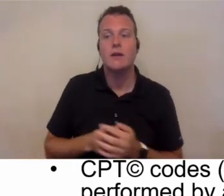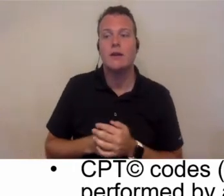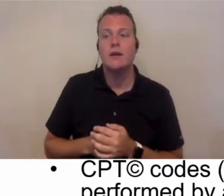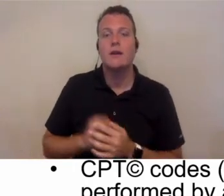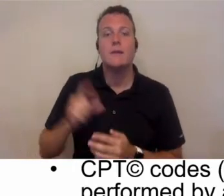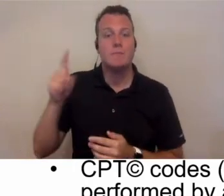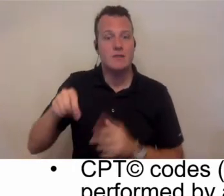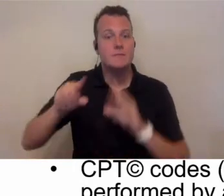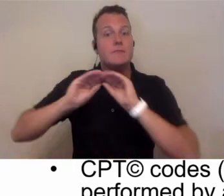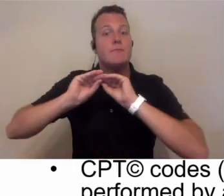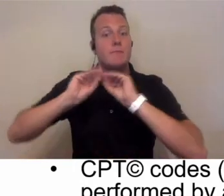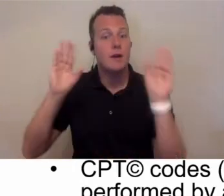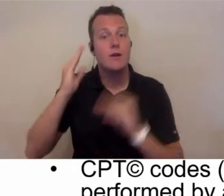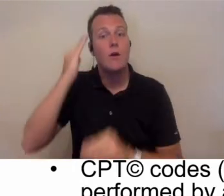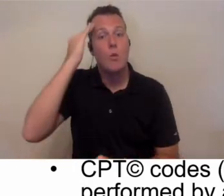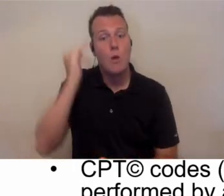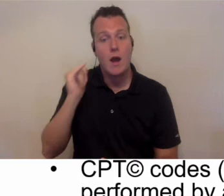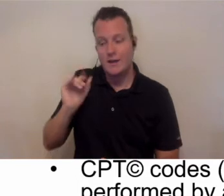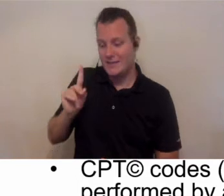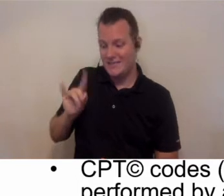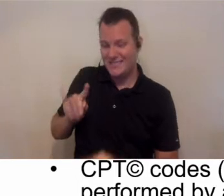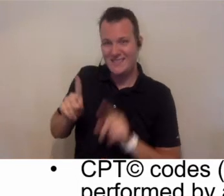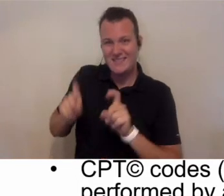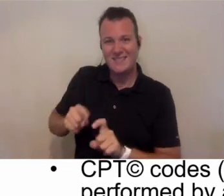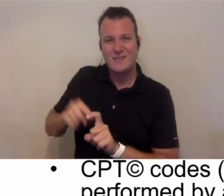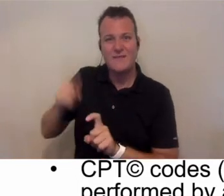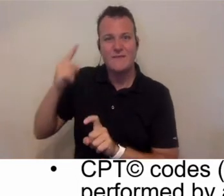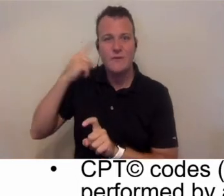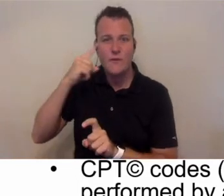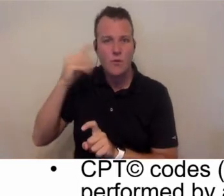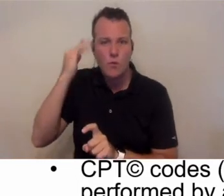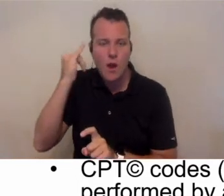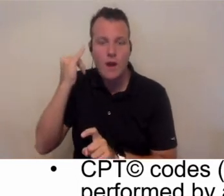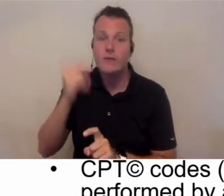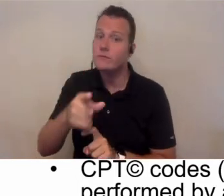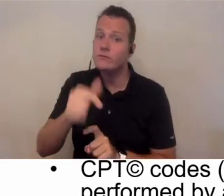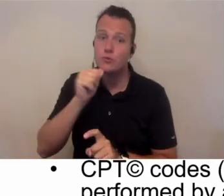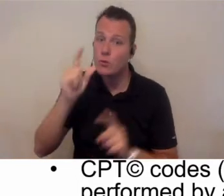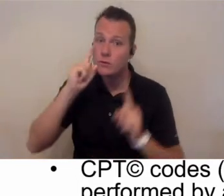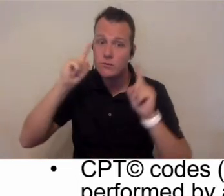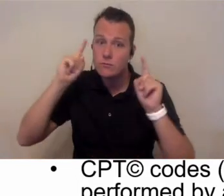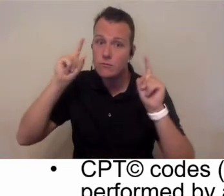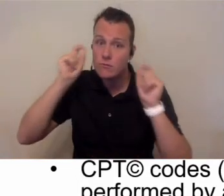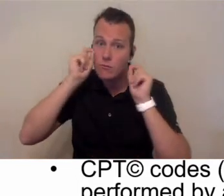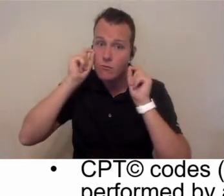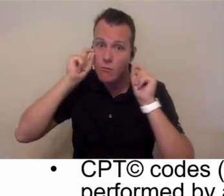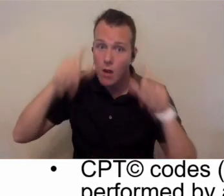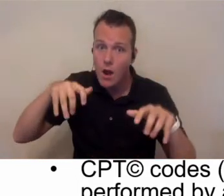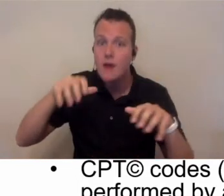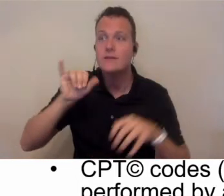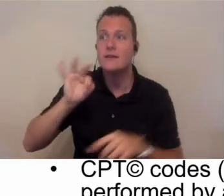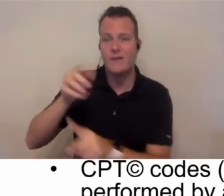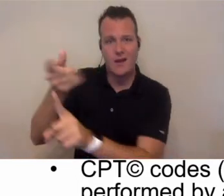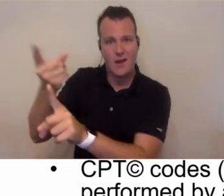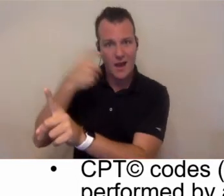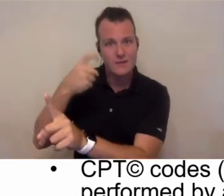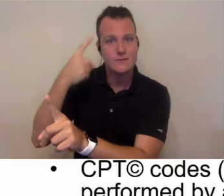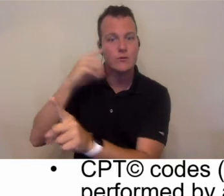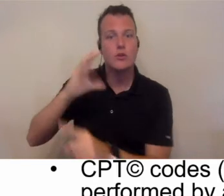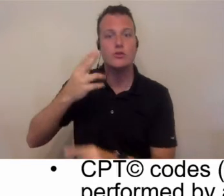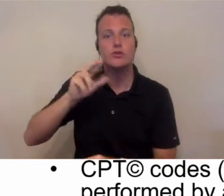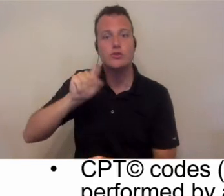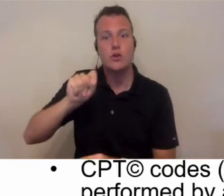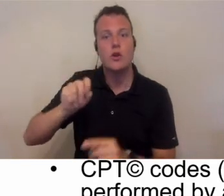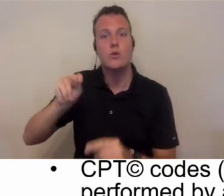why you did the test that you did. And don't be surprised if they ask for chart notes. The hearing aid claims